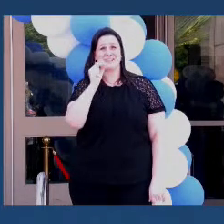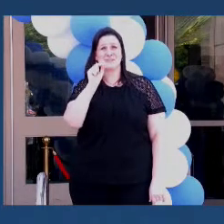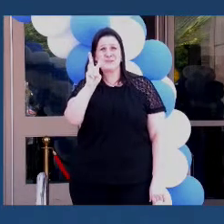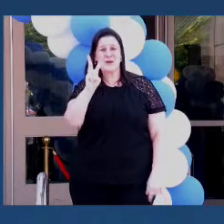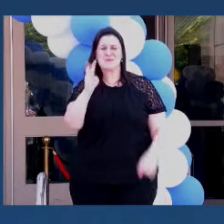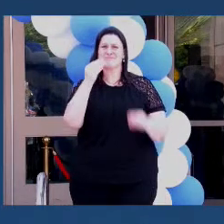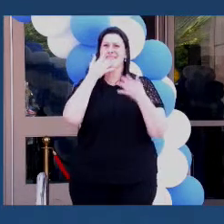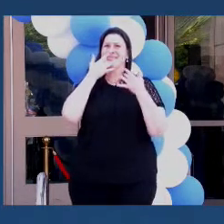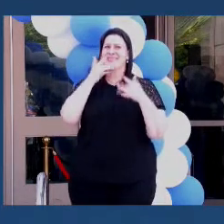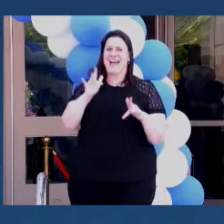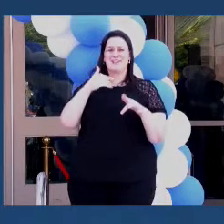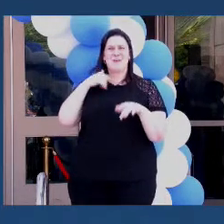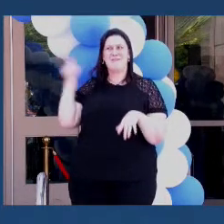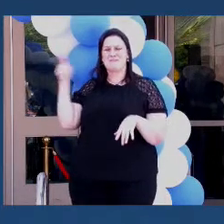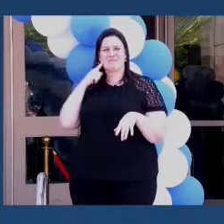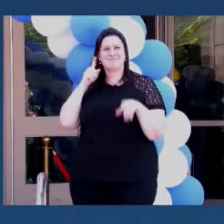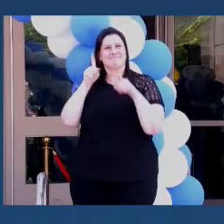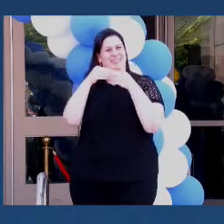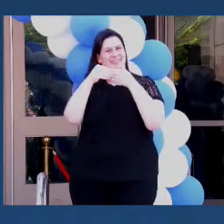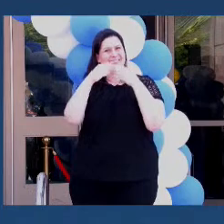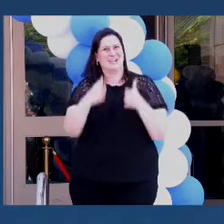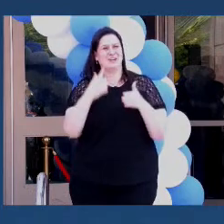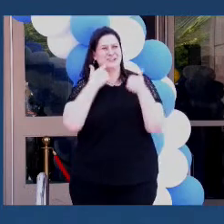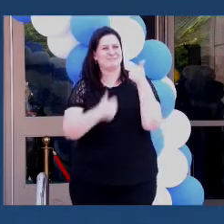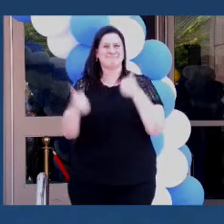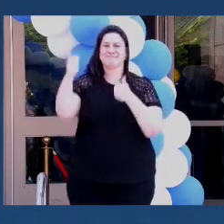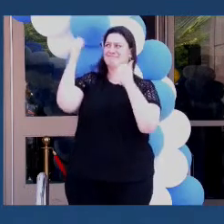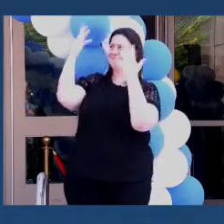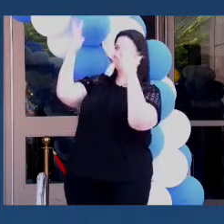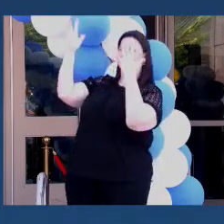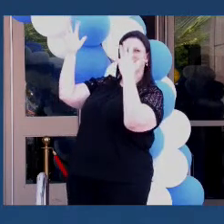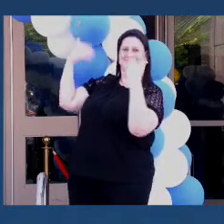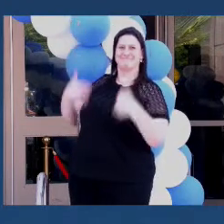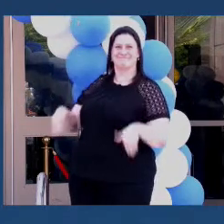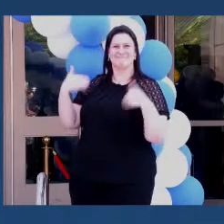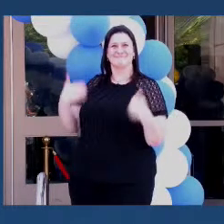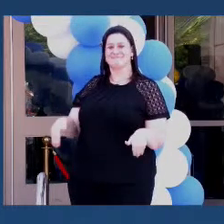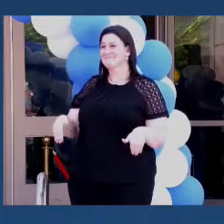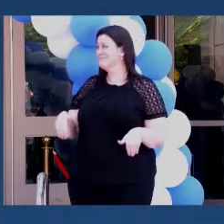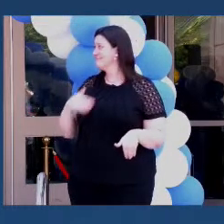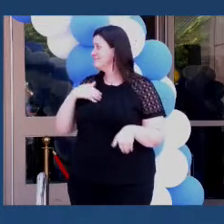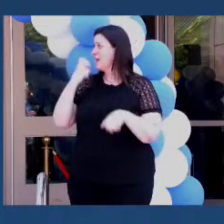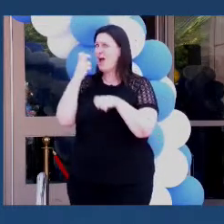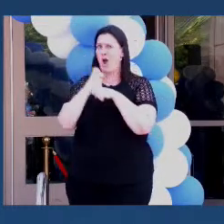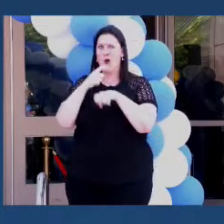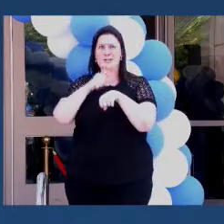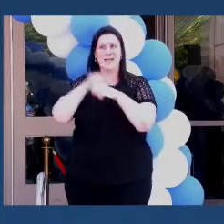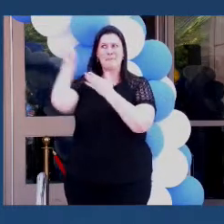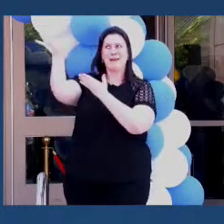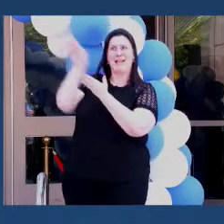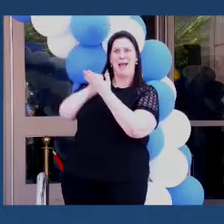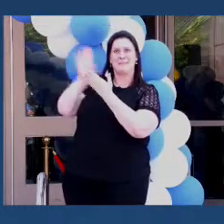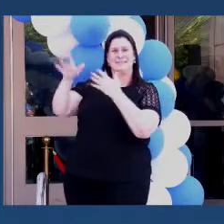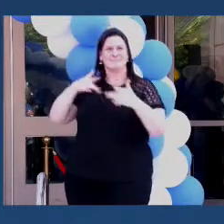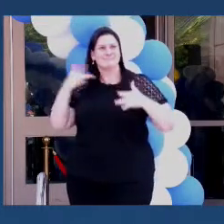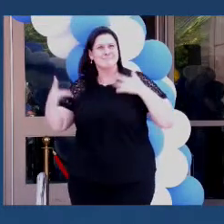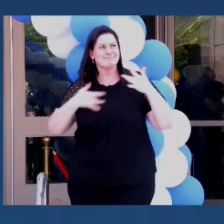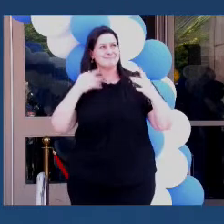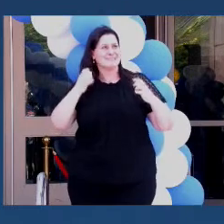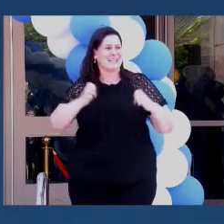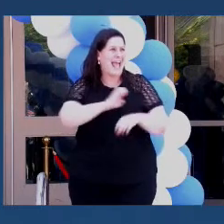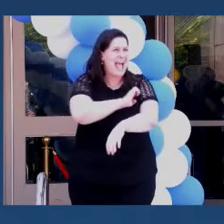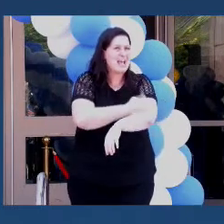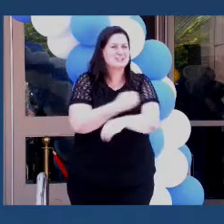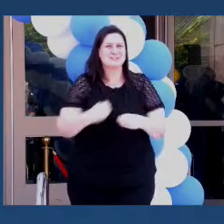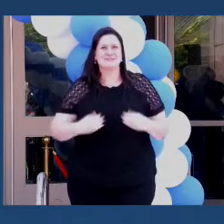So let's give a hand for Mr. Ingram. I'm going to have a hard time replicating the enthusiasm, but I am